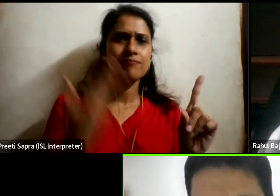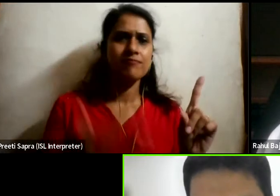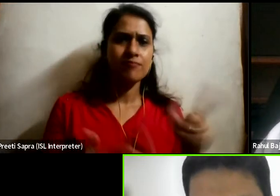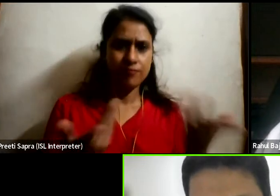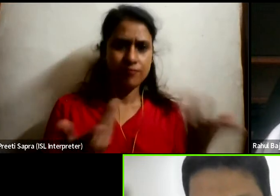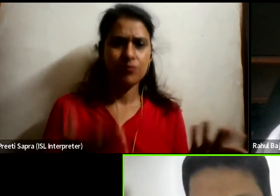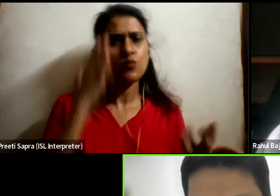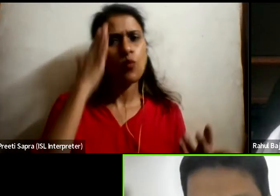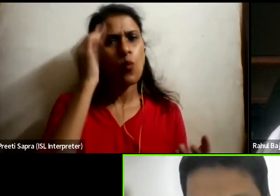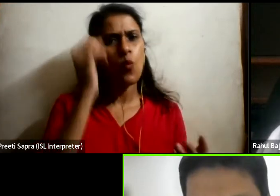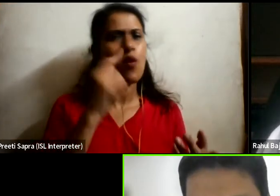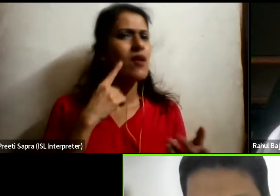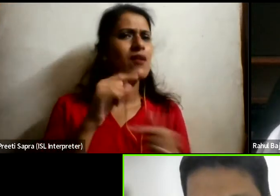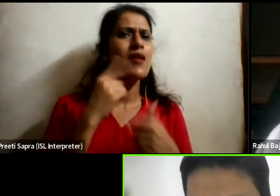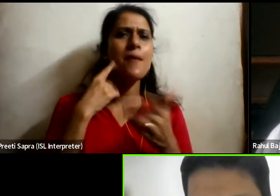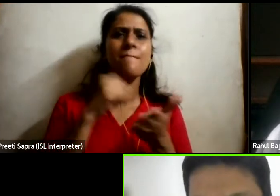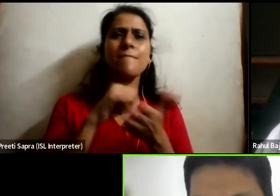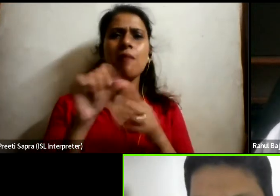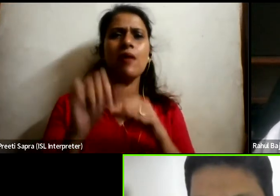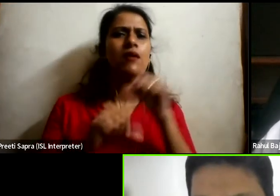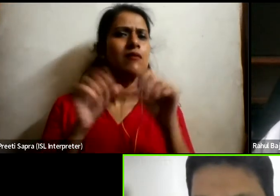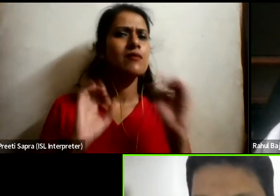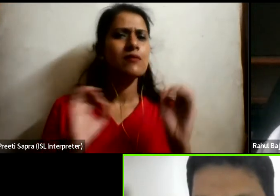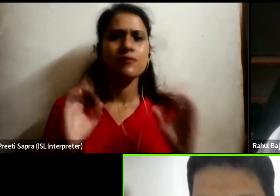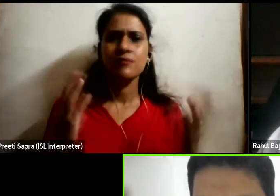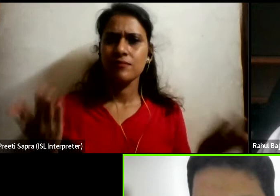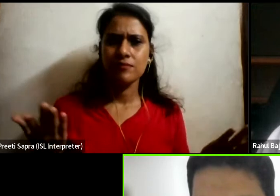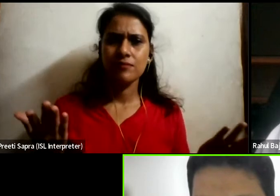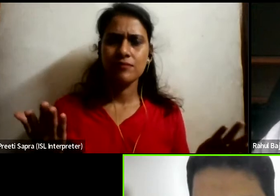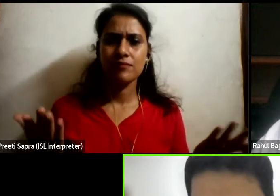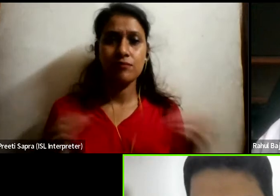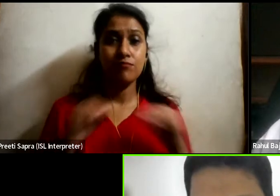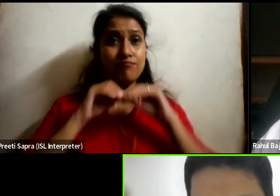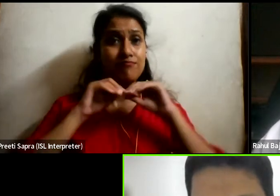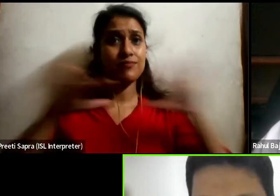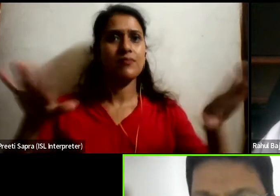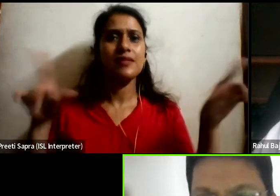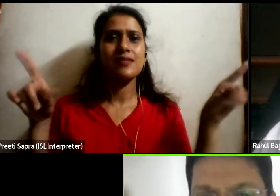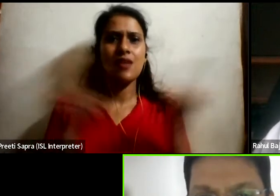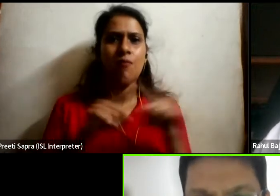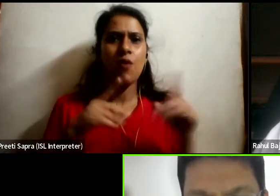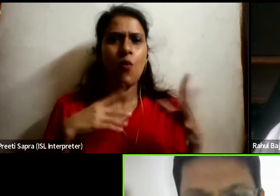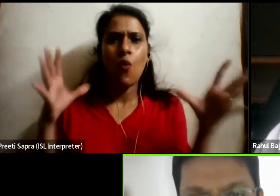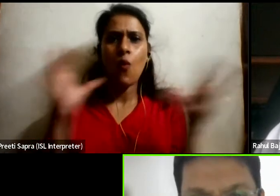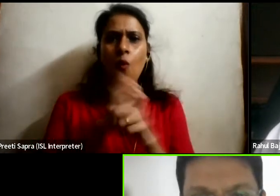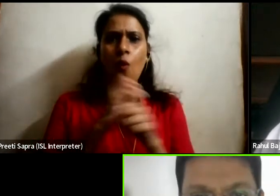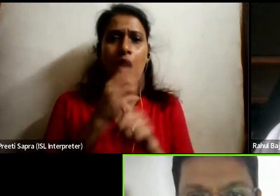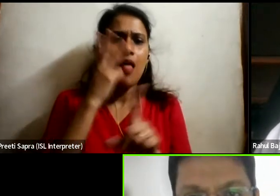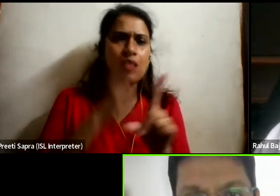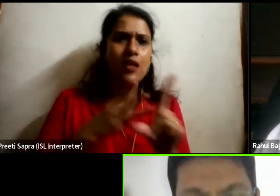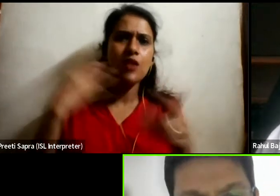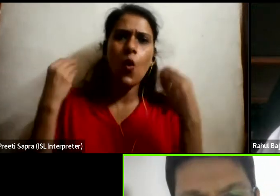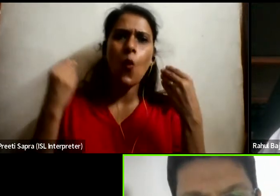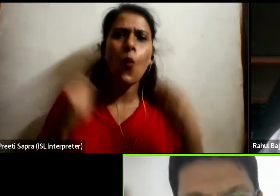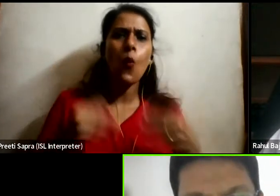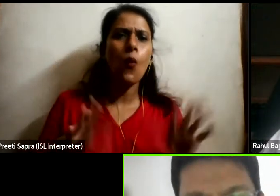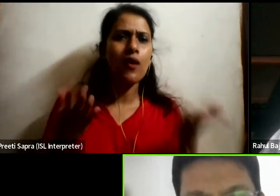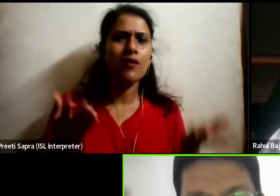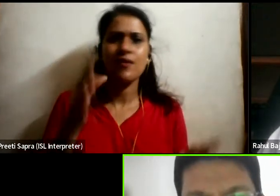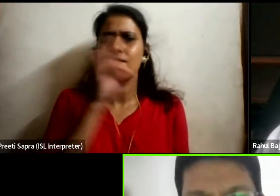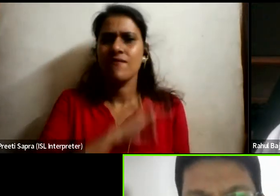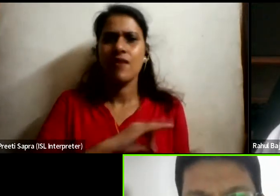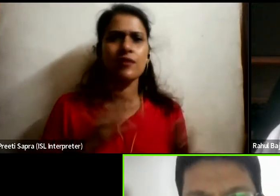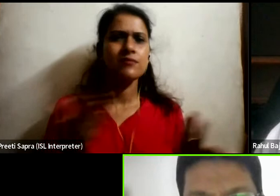is this policy not being implemented? Why is it not promulgated? We are losing out. It's been 3 years. We have not been able to benefit from